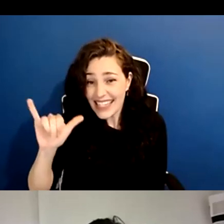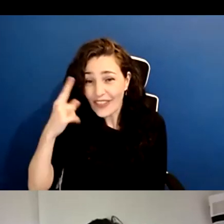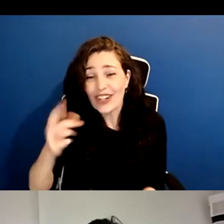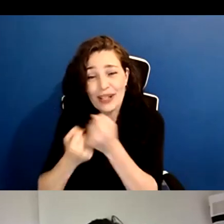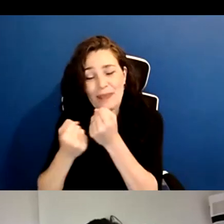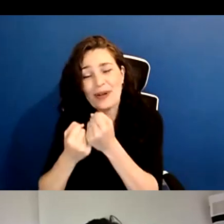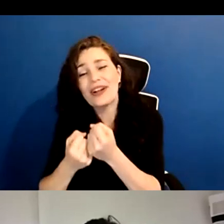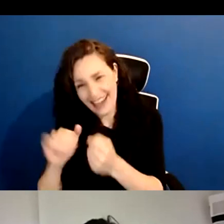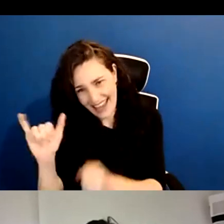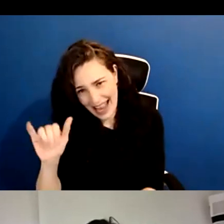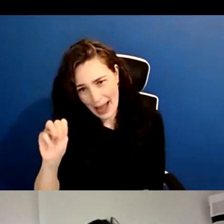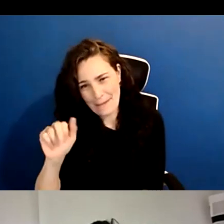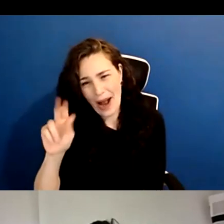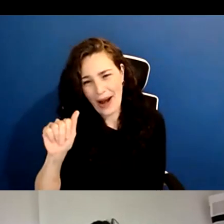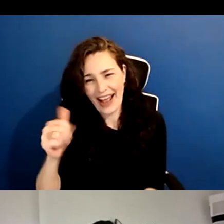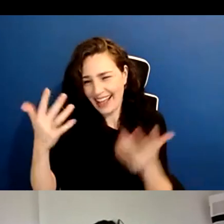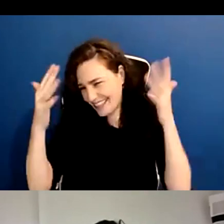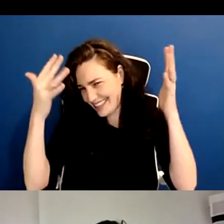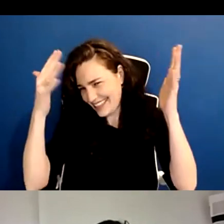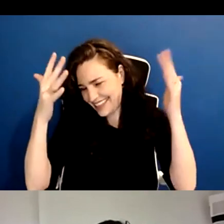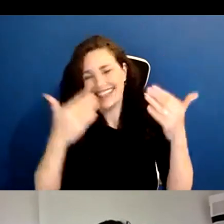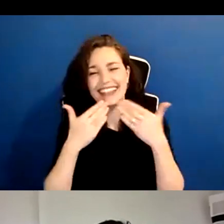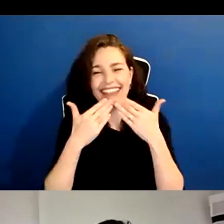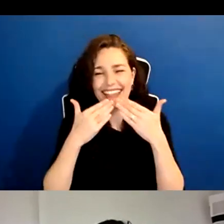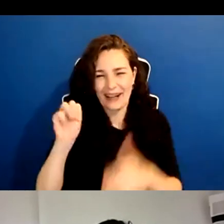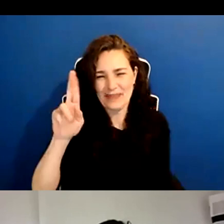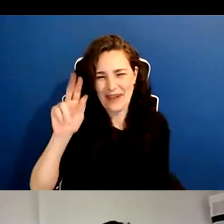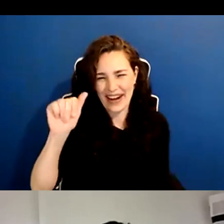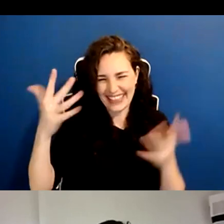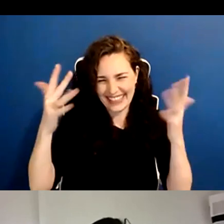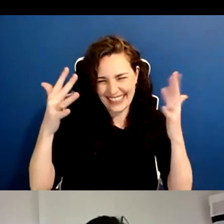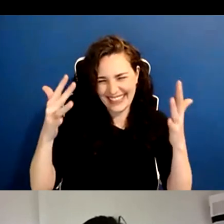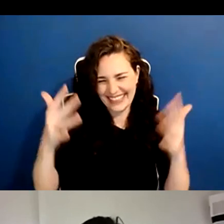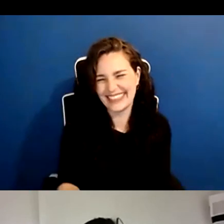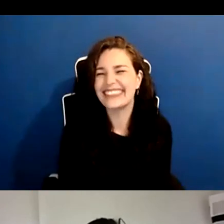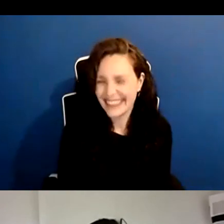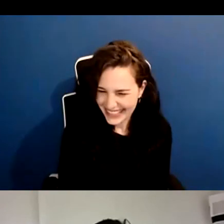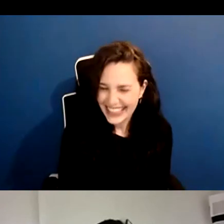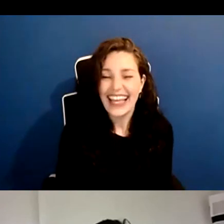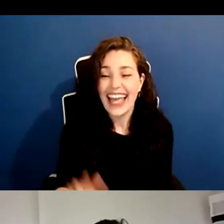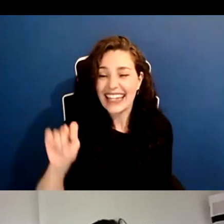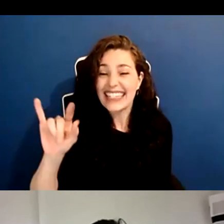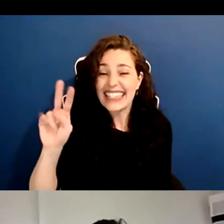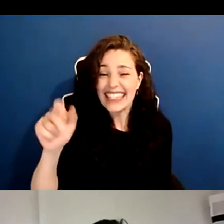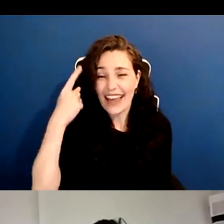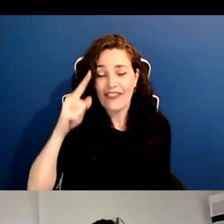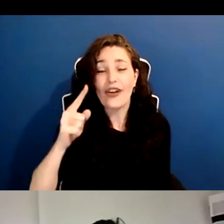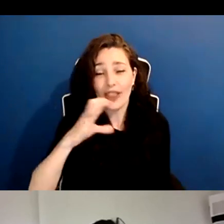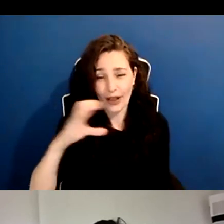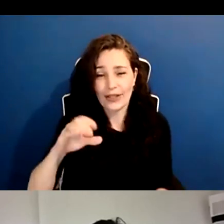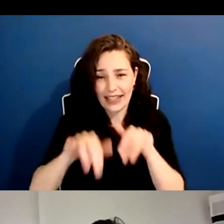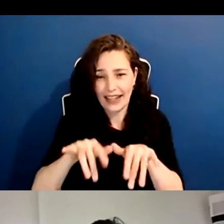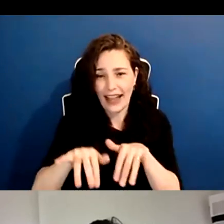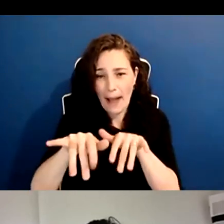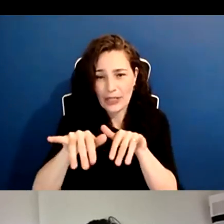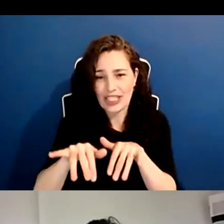Mara. Let's give it up for Mara. Thank you, Mara. And Tina, who did our closed captioning today.